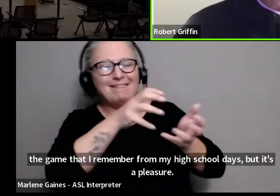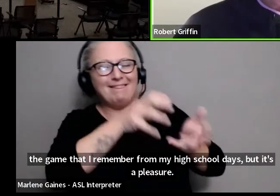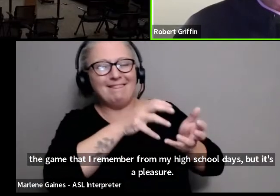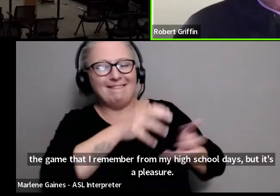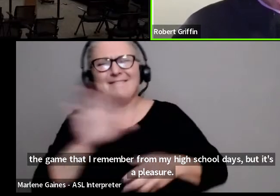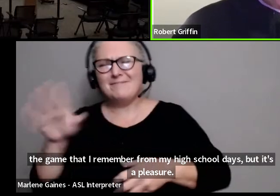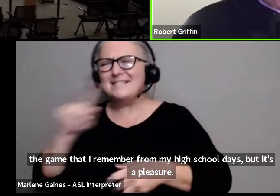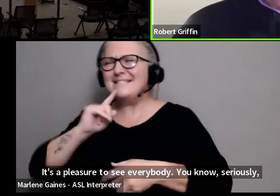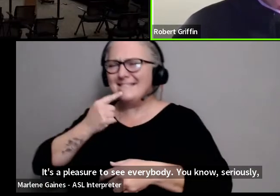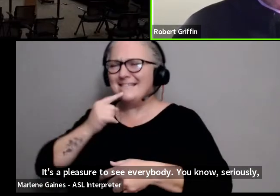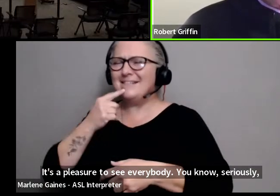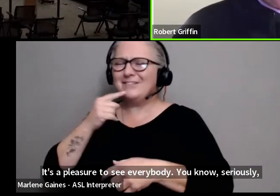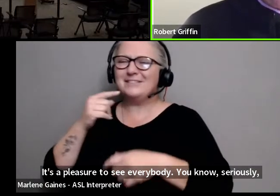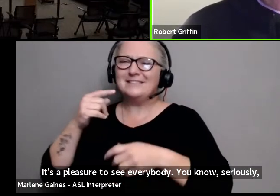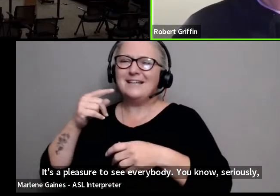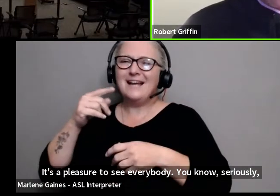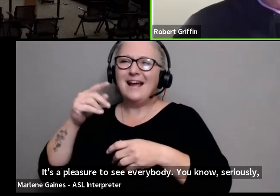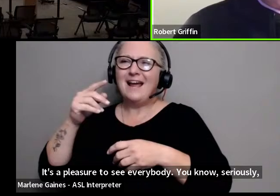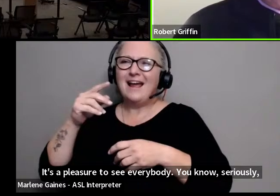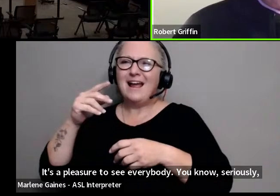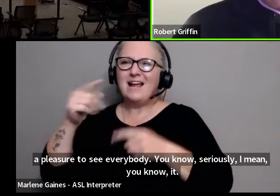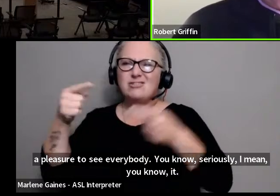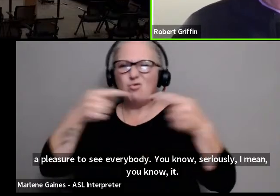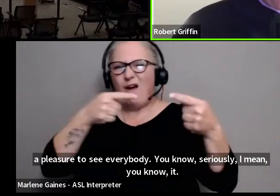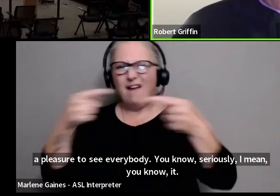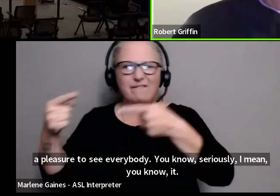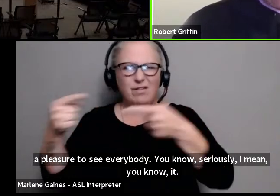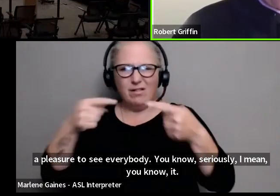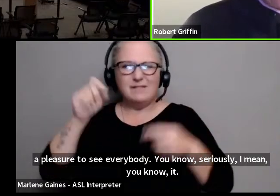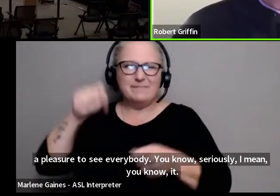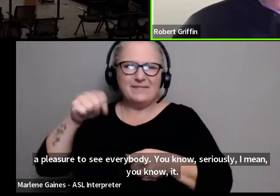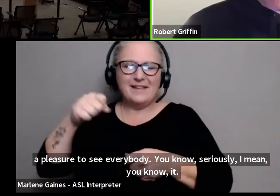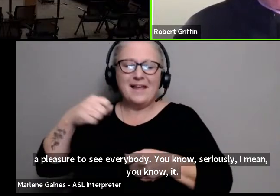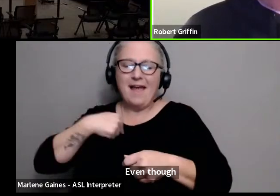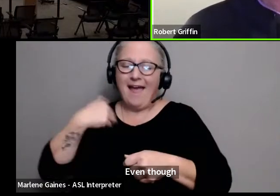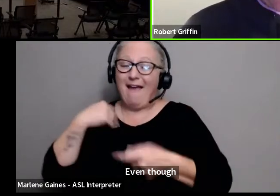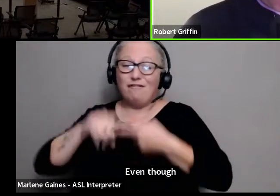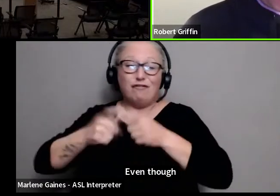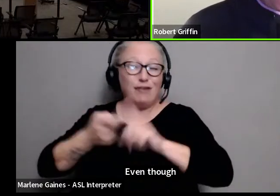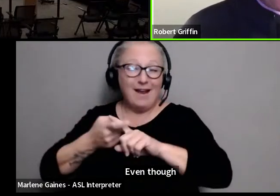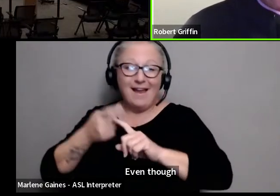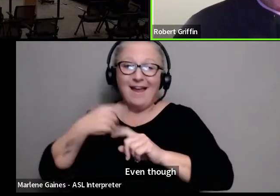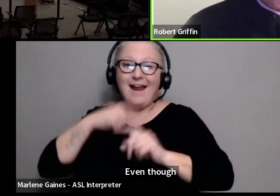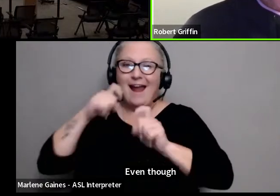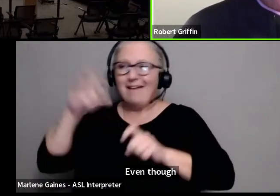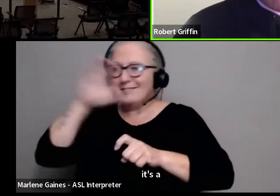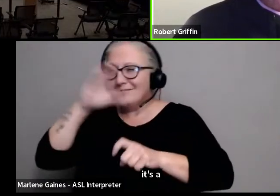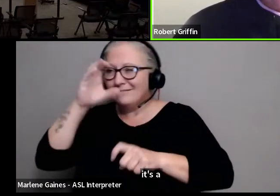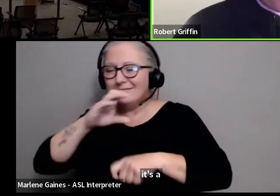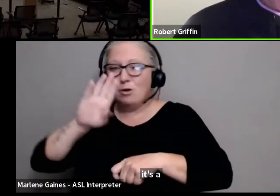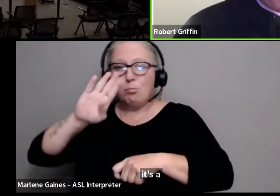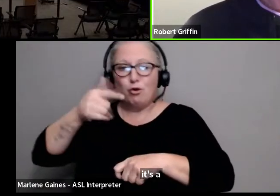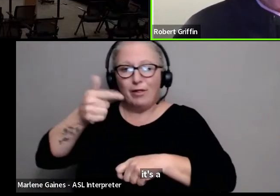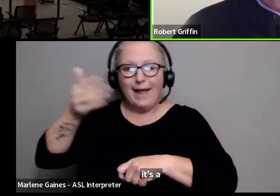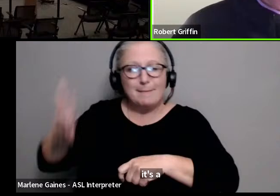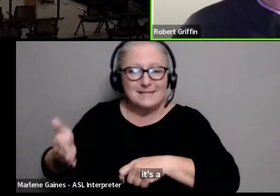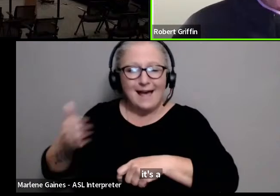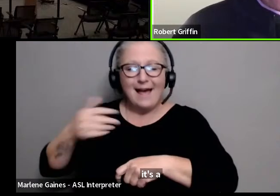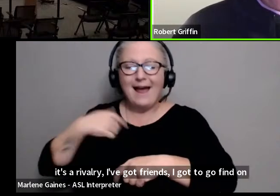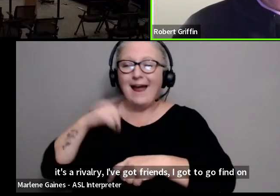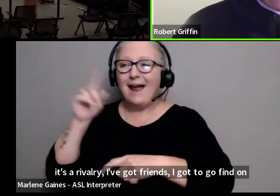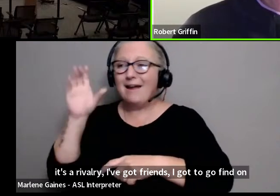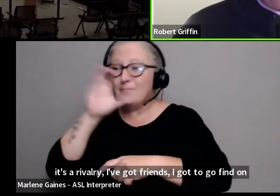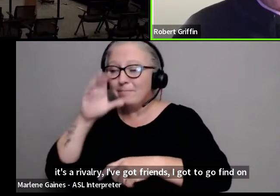mean, Yep. Even though it's a rivalry, I've got friends I got to go find on the Burlingame side, and